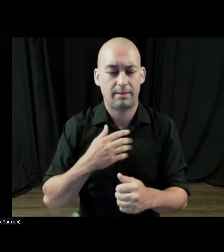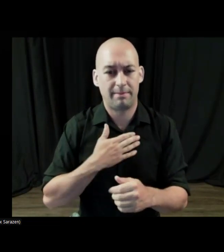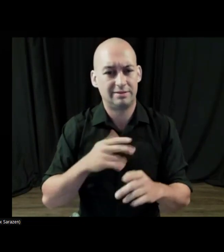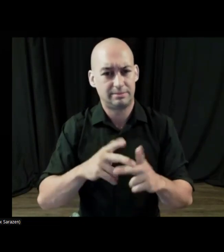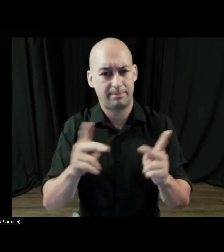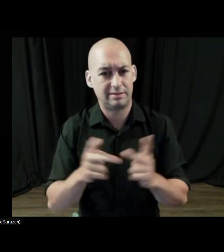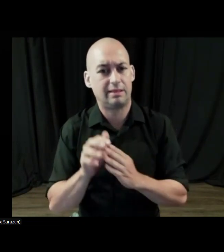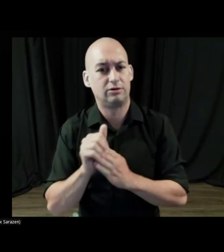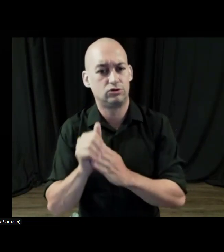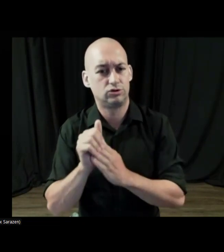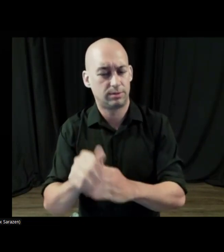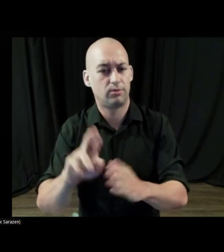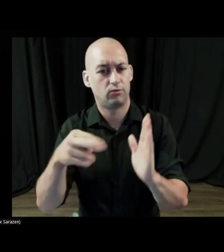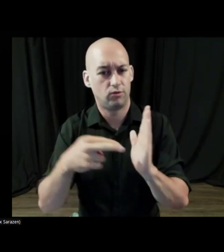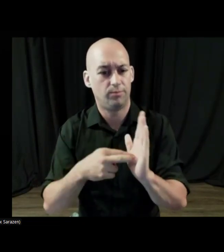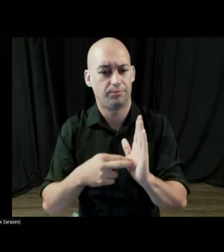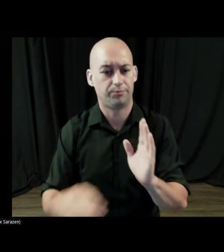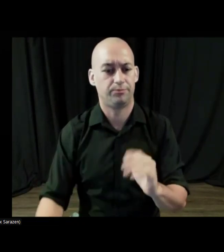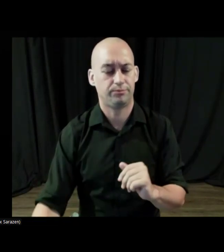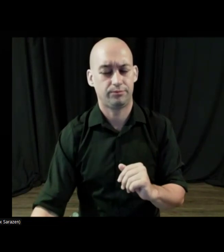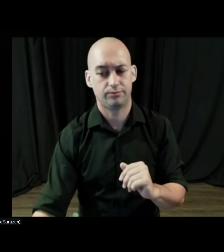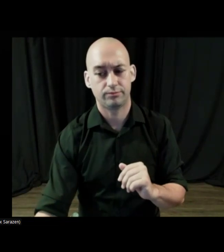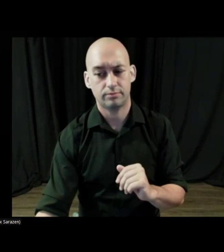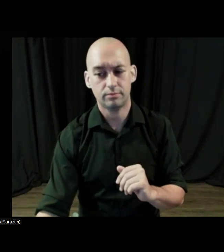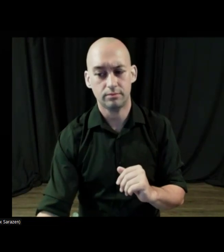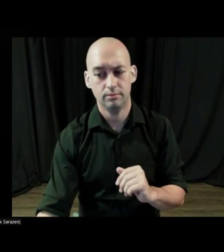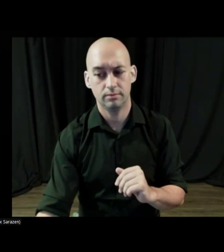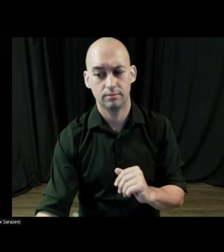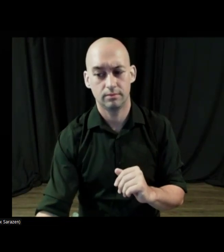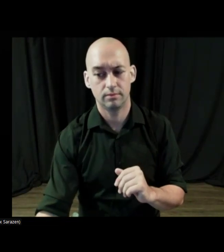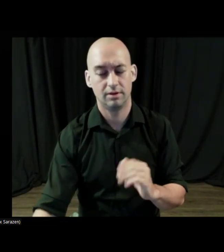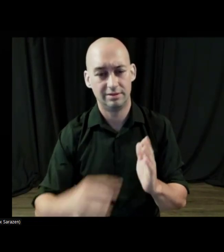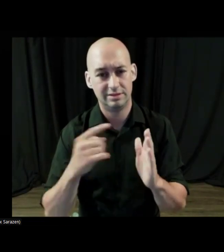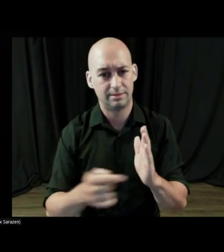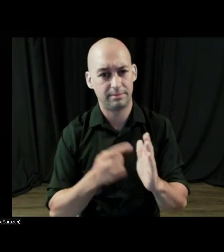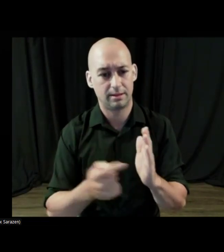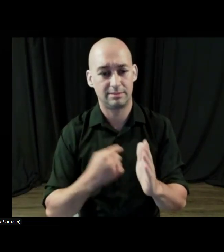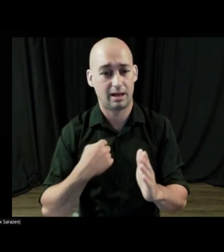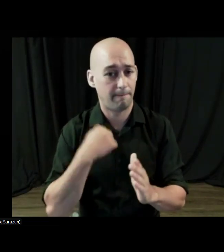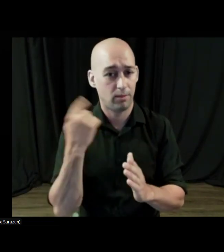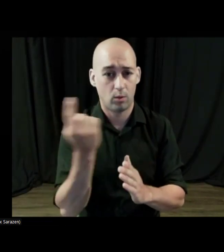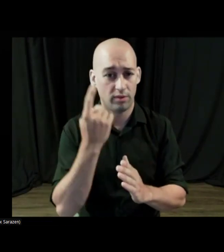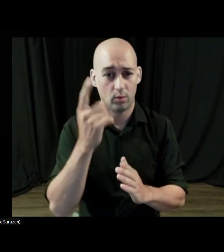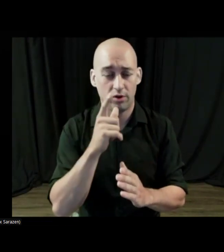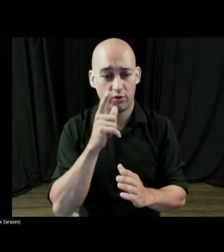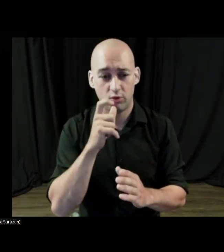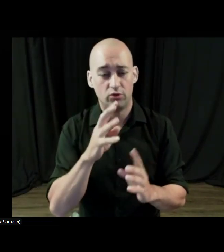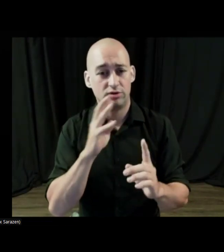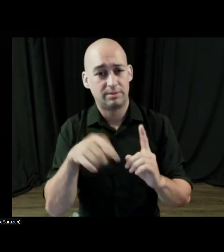I sometimes am the only person that raises issues regarding language access or